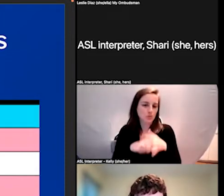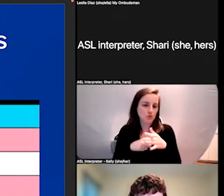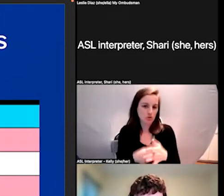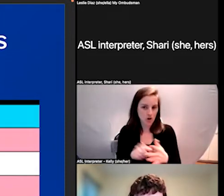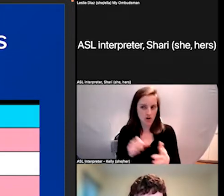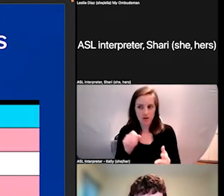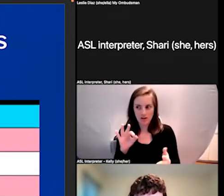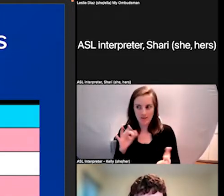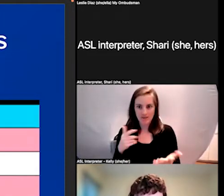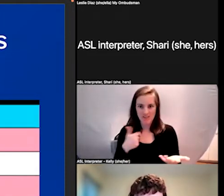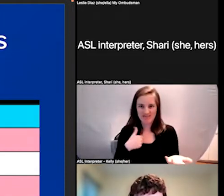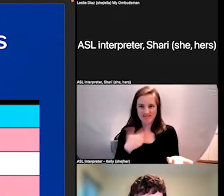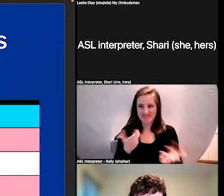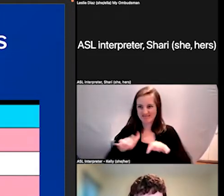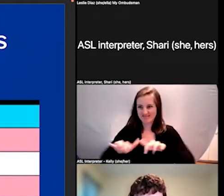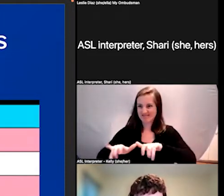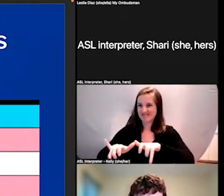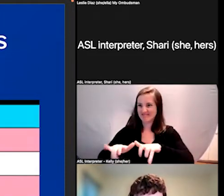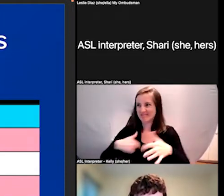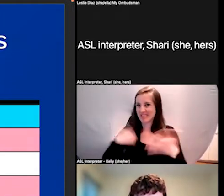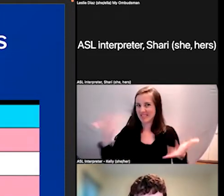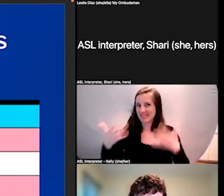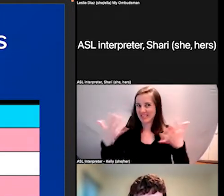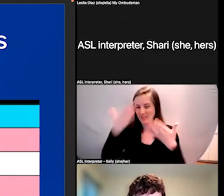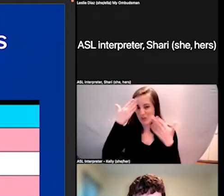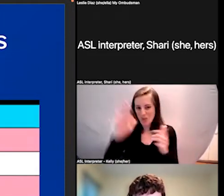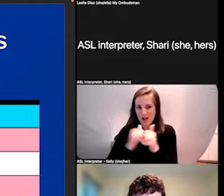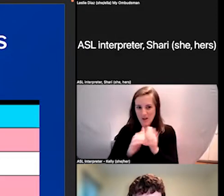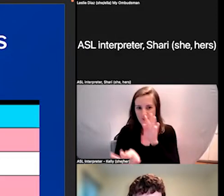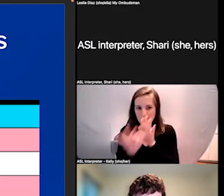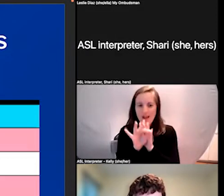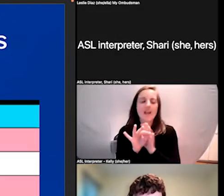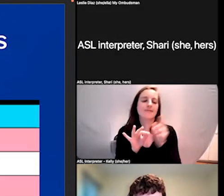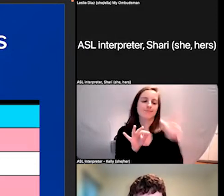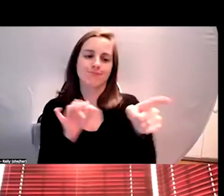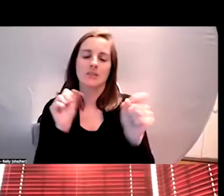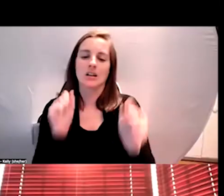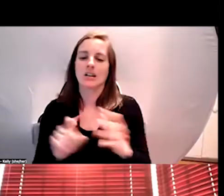search isn't really turning up any results.